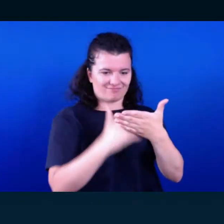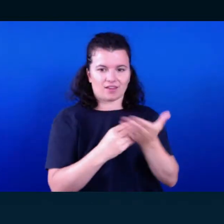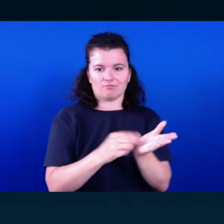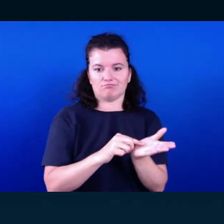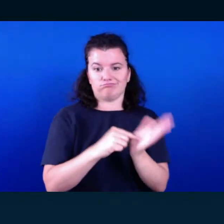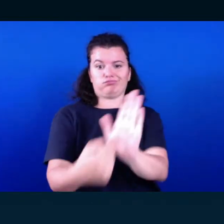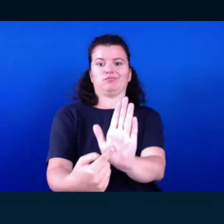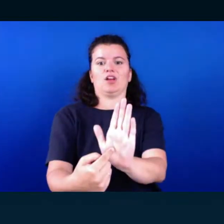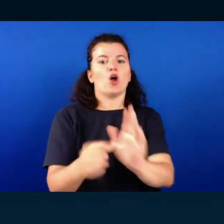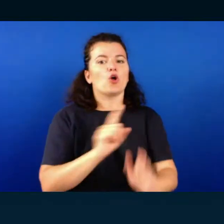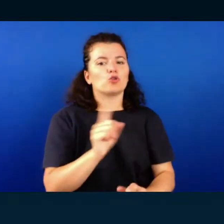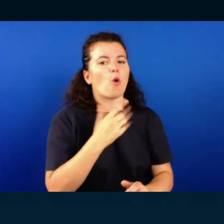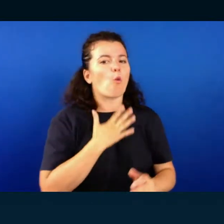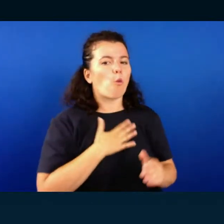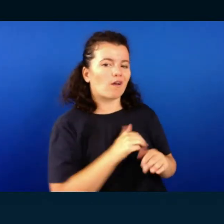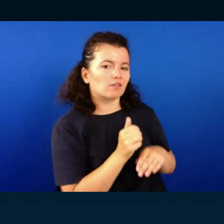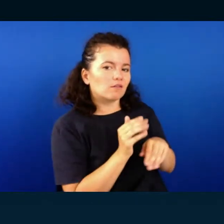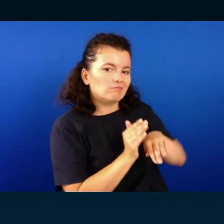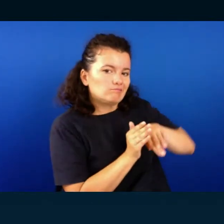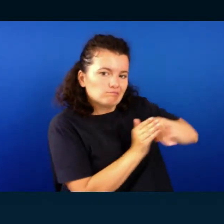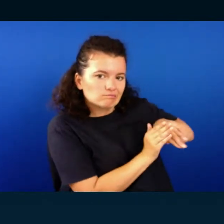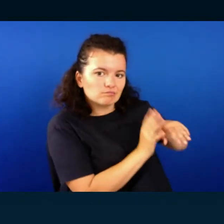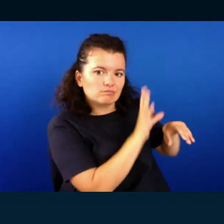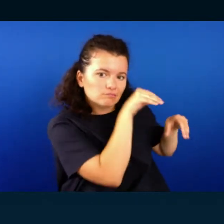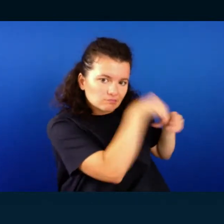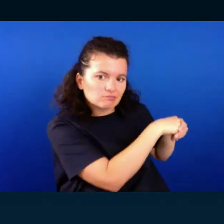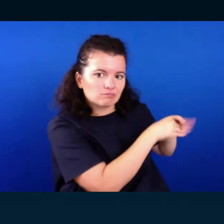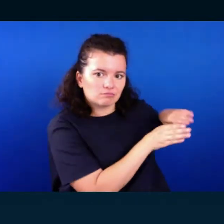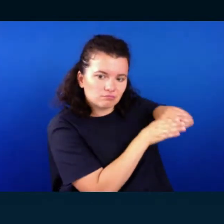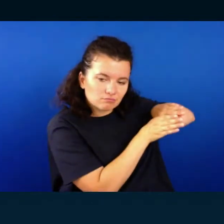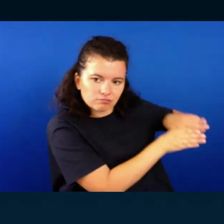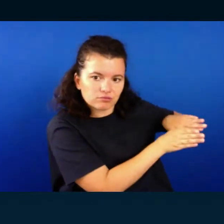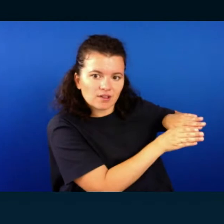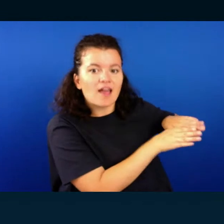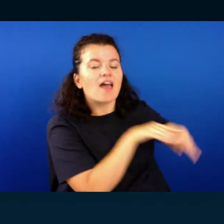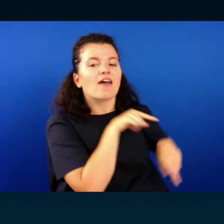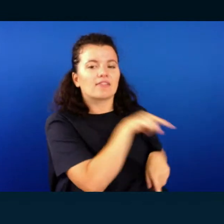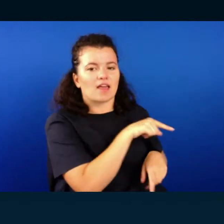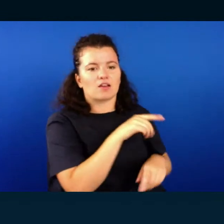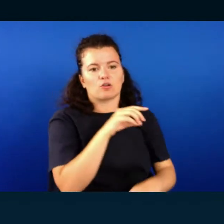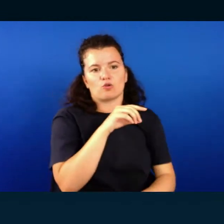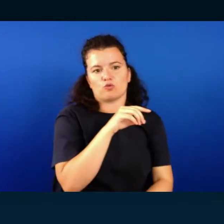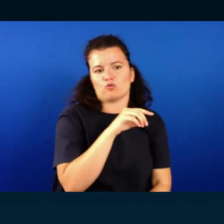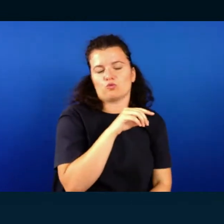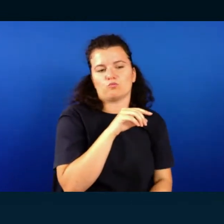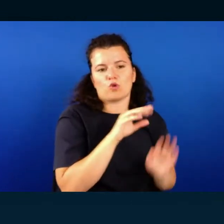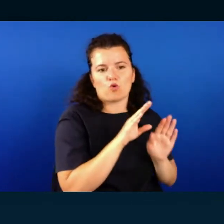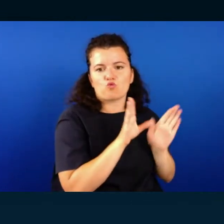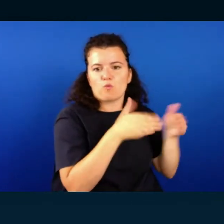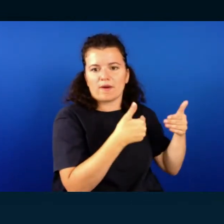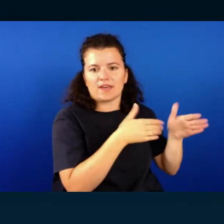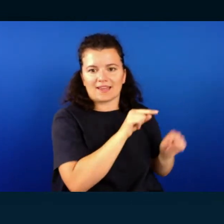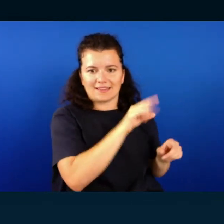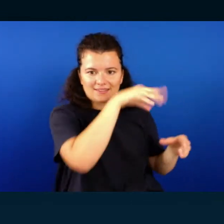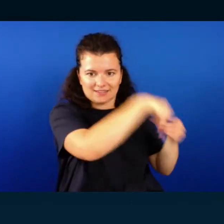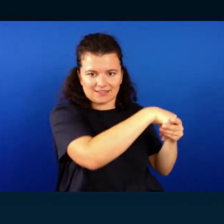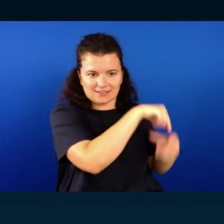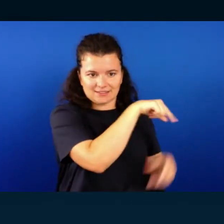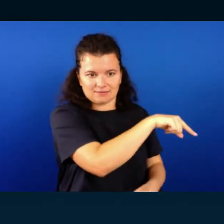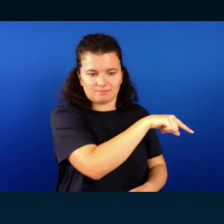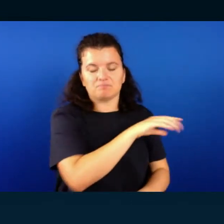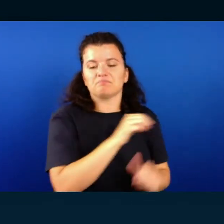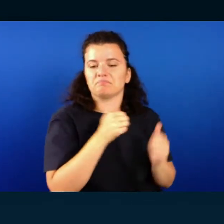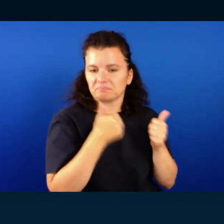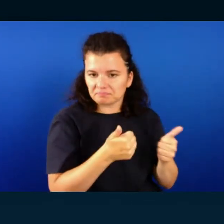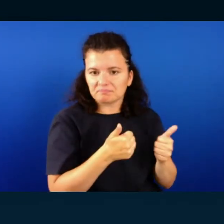using secret storage. So those are sent over to Kubernetes. Then all our different stuff.